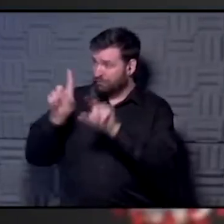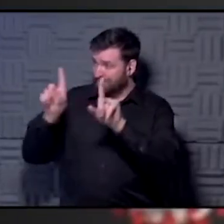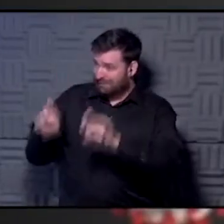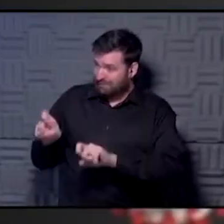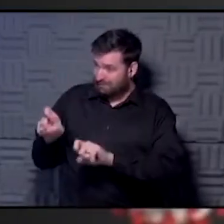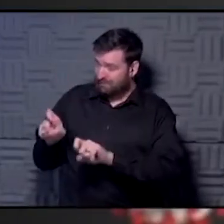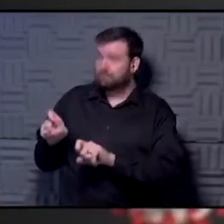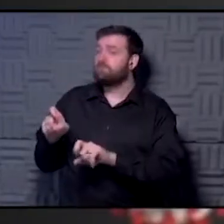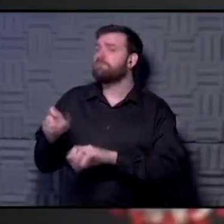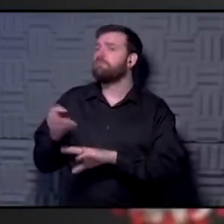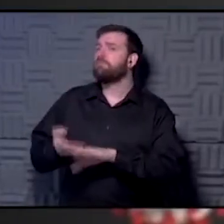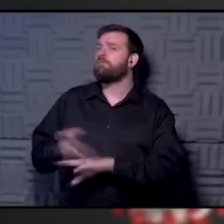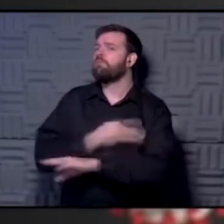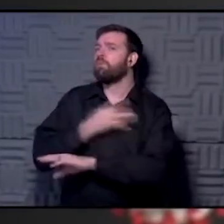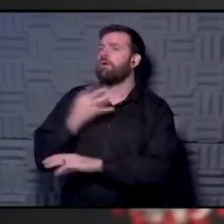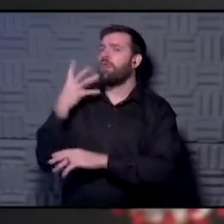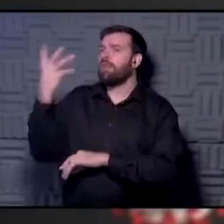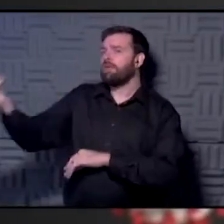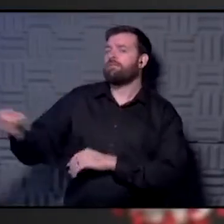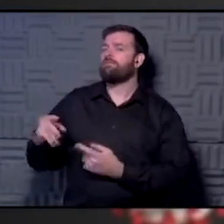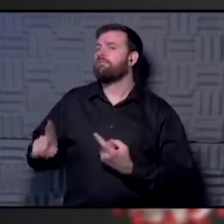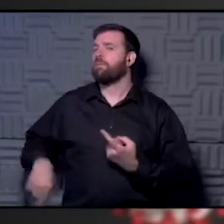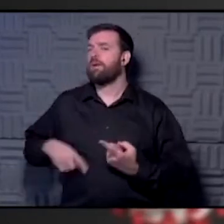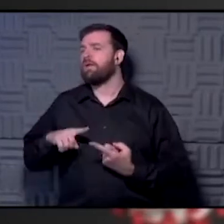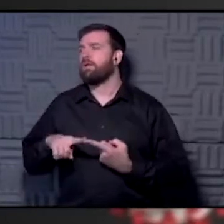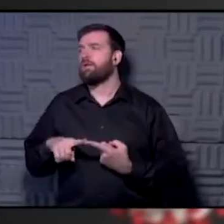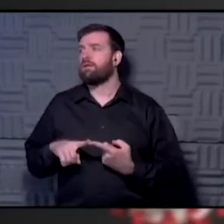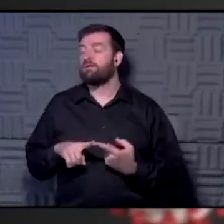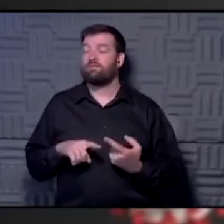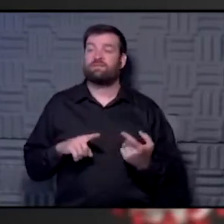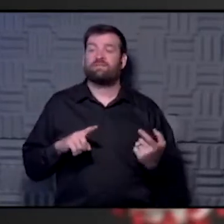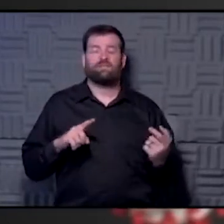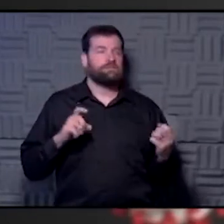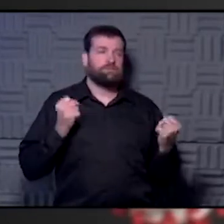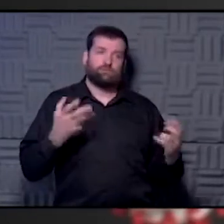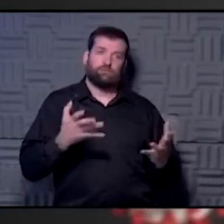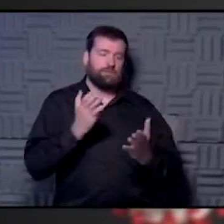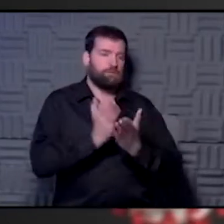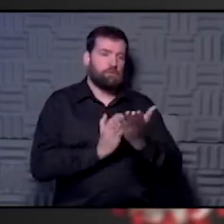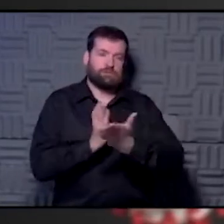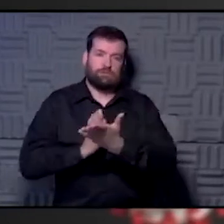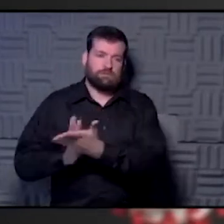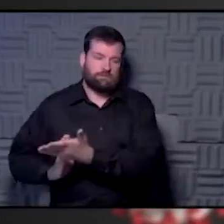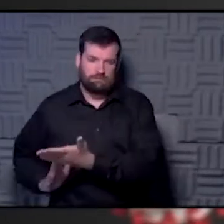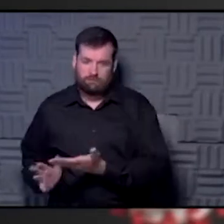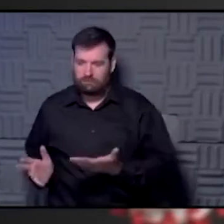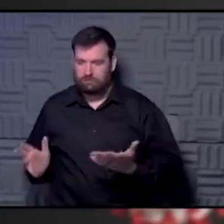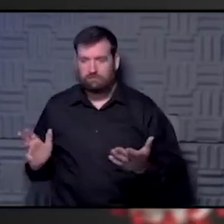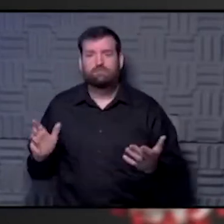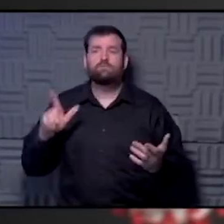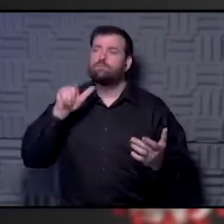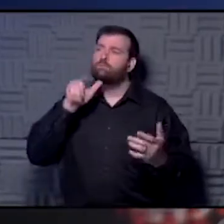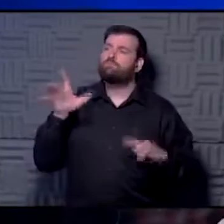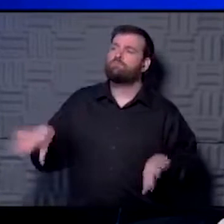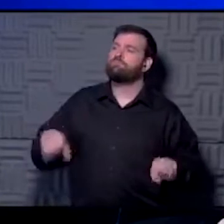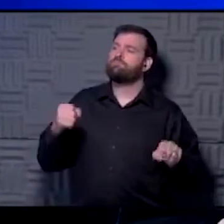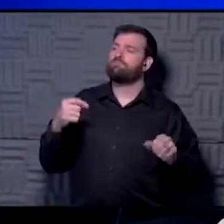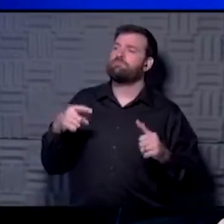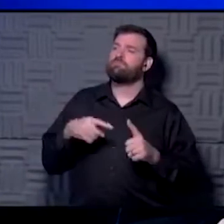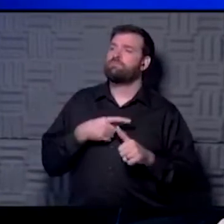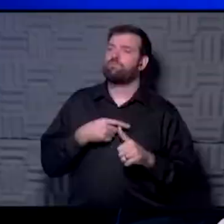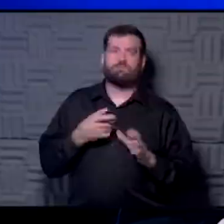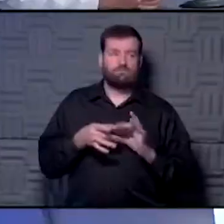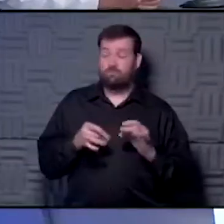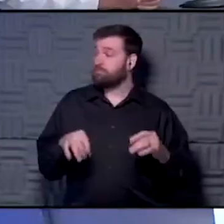before I leave? Oh boy, this is one we tackled this So a many lot. layers. Yeah, there are a lot of layers to this. Okay, who wants to take the first shot at it?